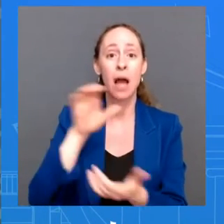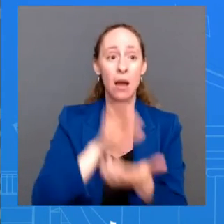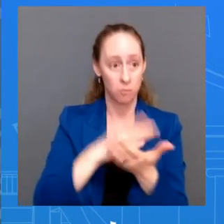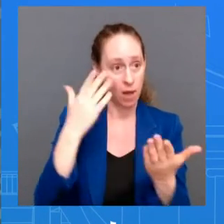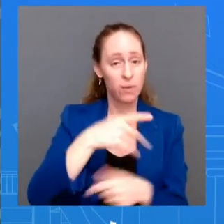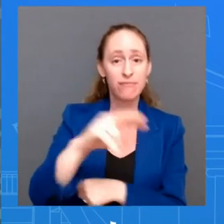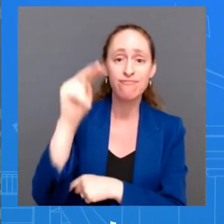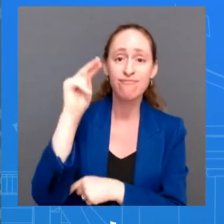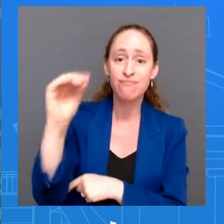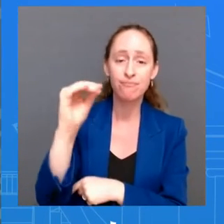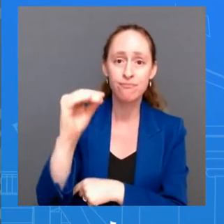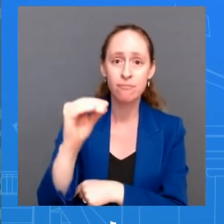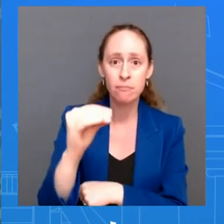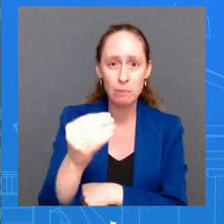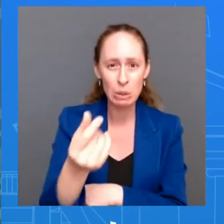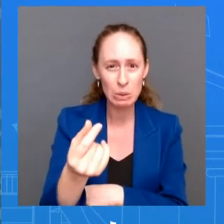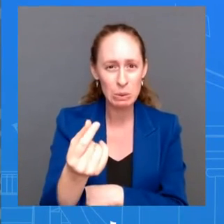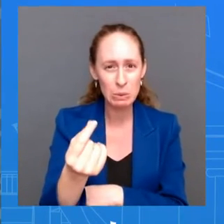I'm aware. I mean, that's the name of the bill.